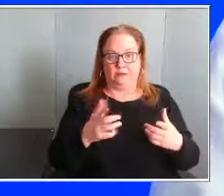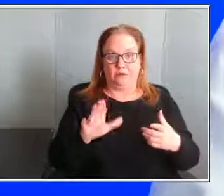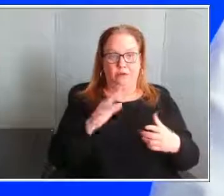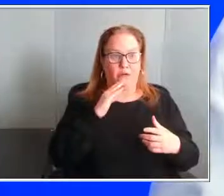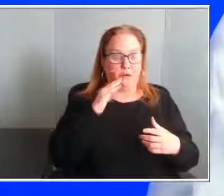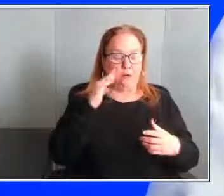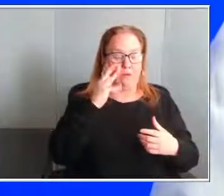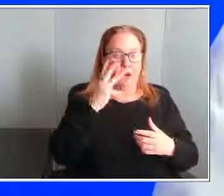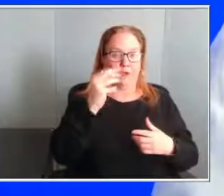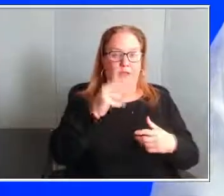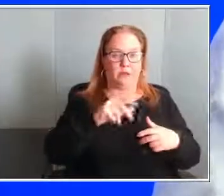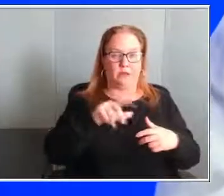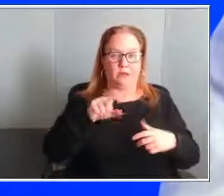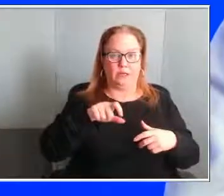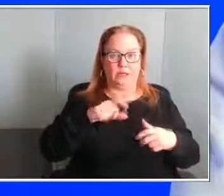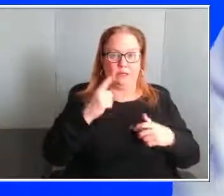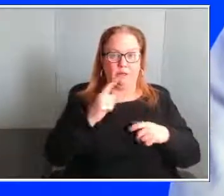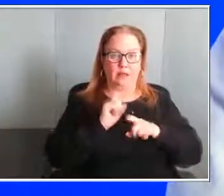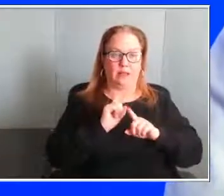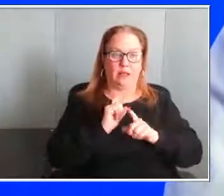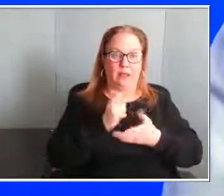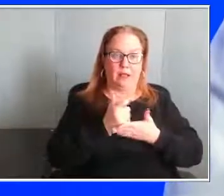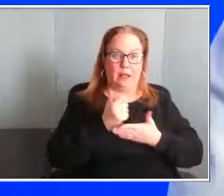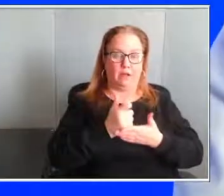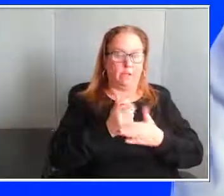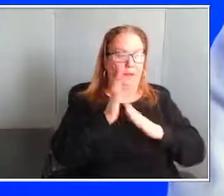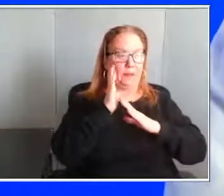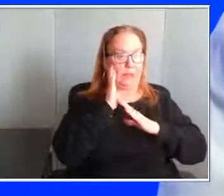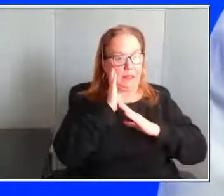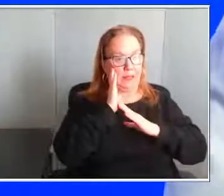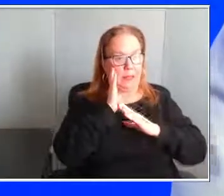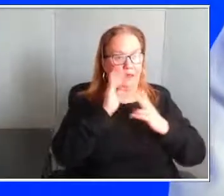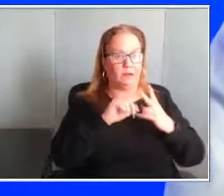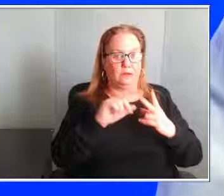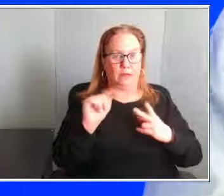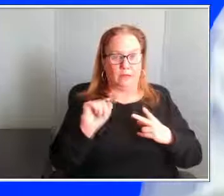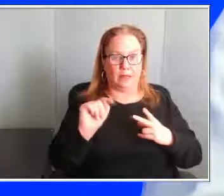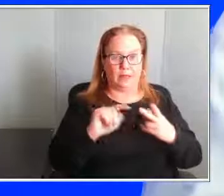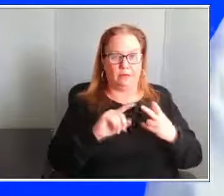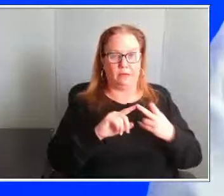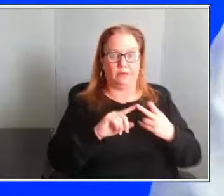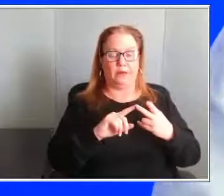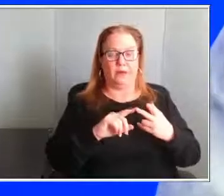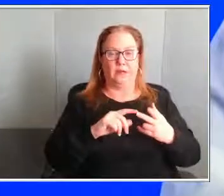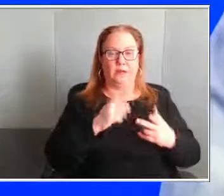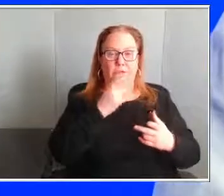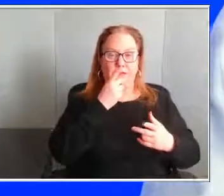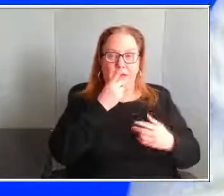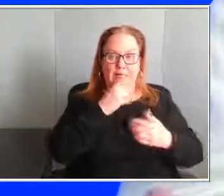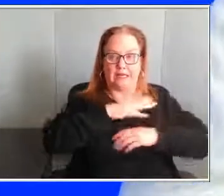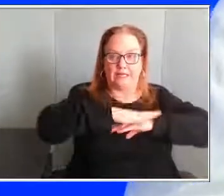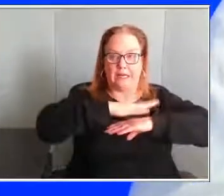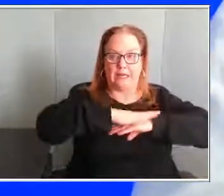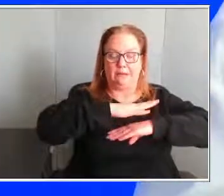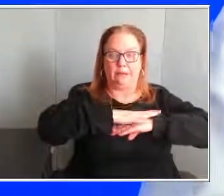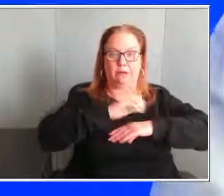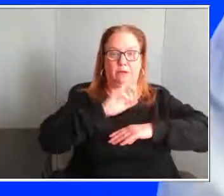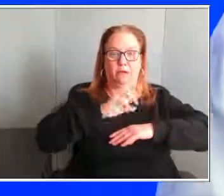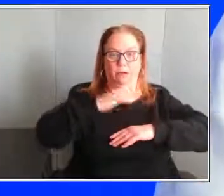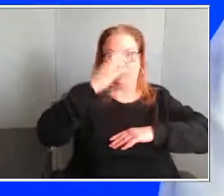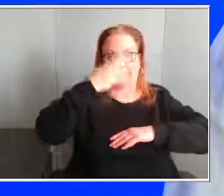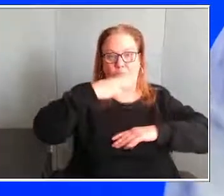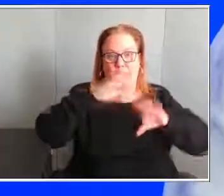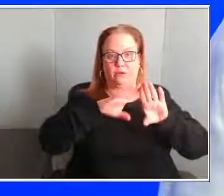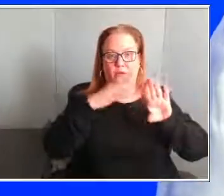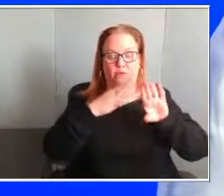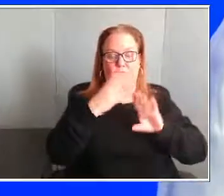outside of the house, you would need somebody to help you. So to get from the bed to the bathroom, to the toilet, to the dining table, or to go to the front door, to go